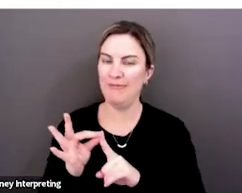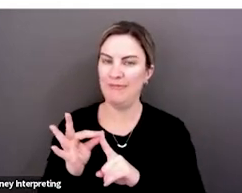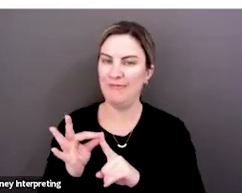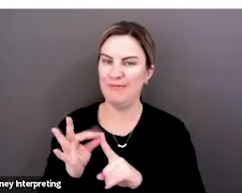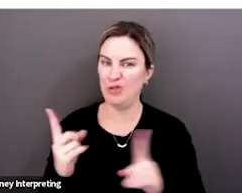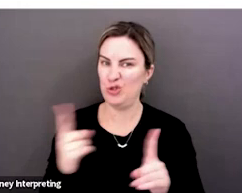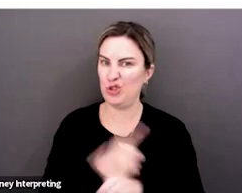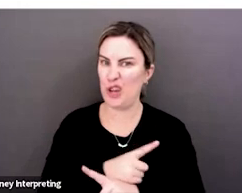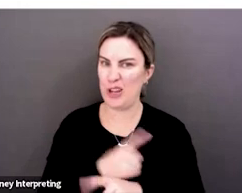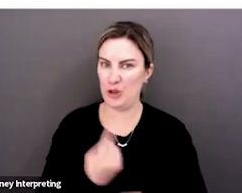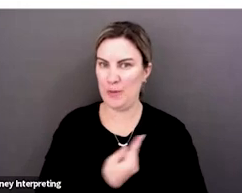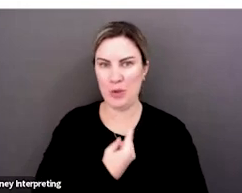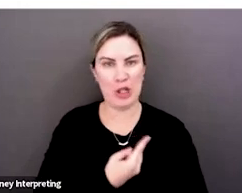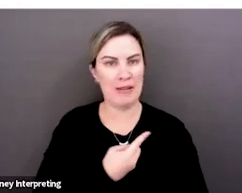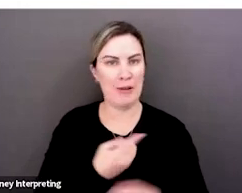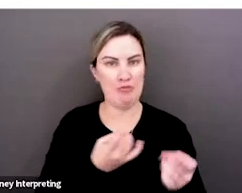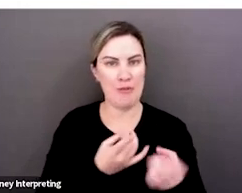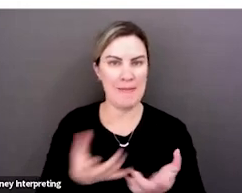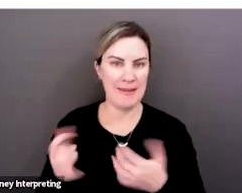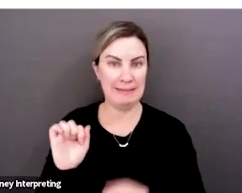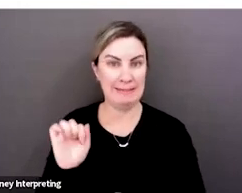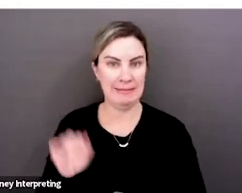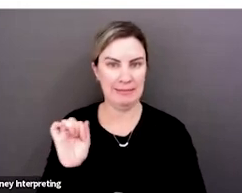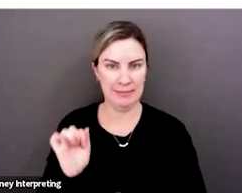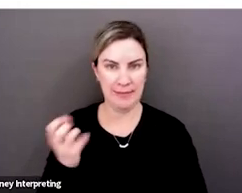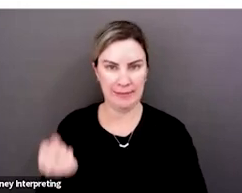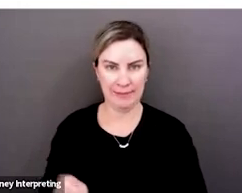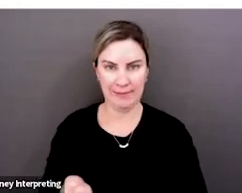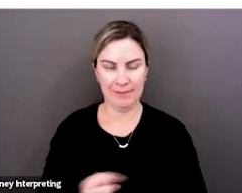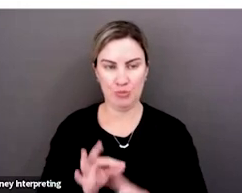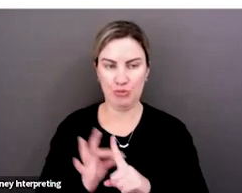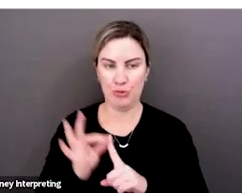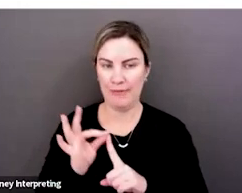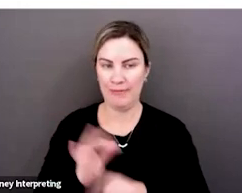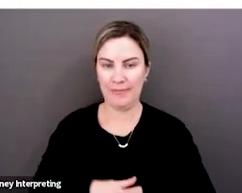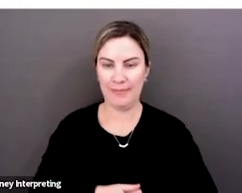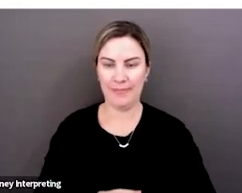So that change in personal preparedness. And then I'll go to my next slide.